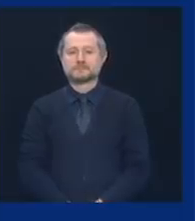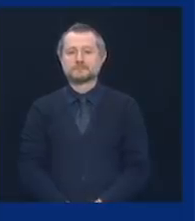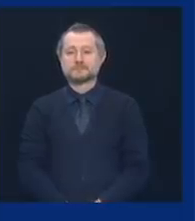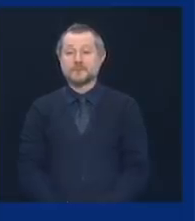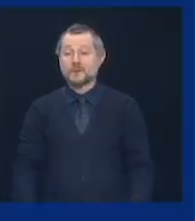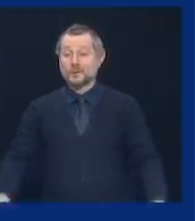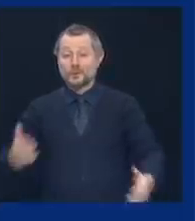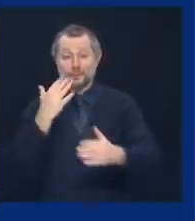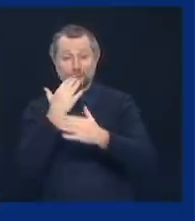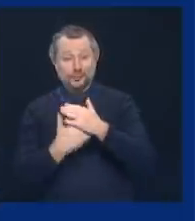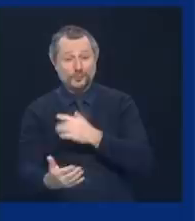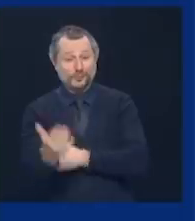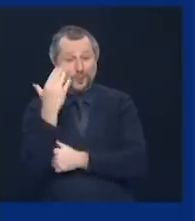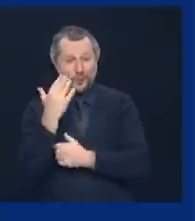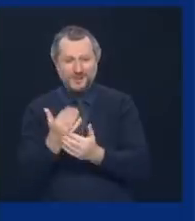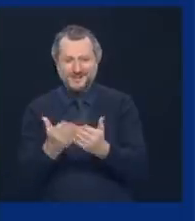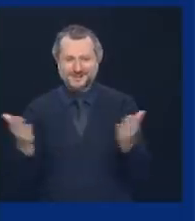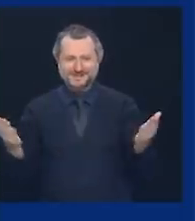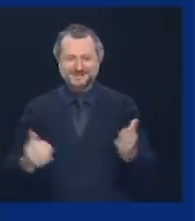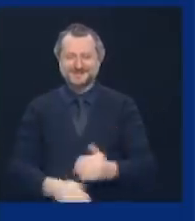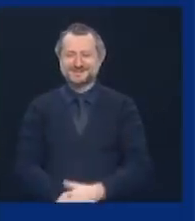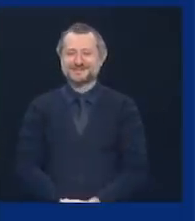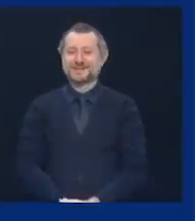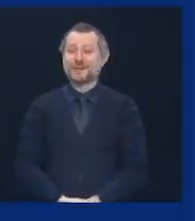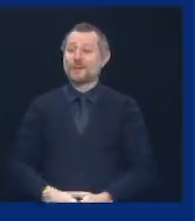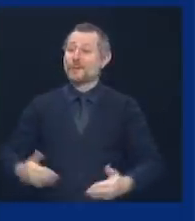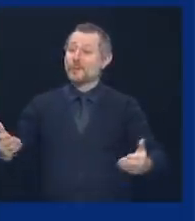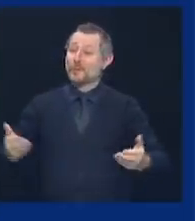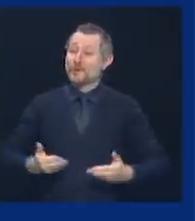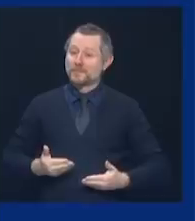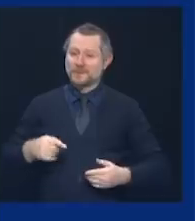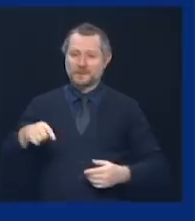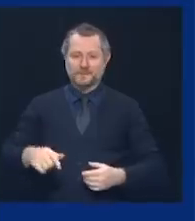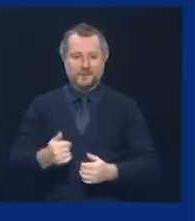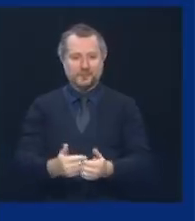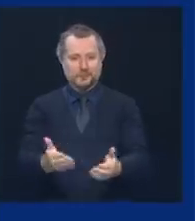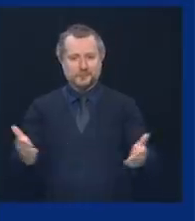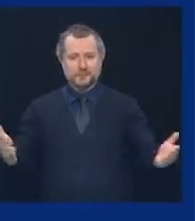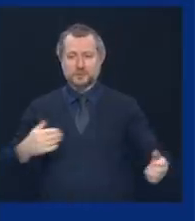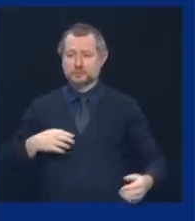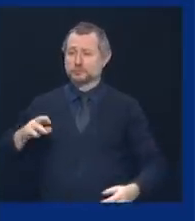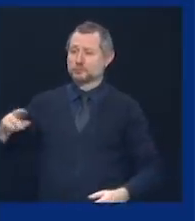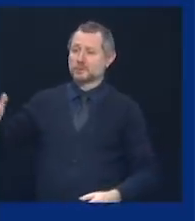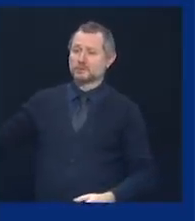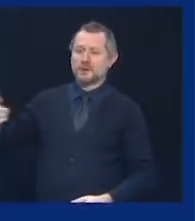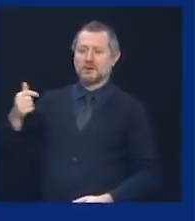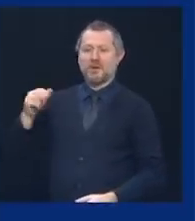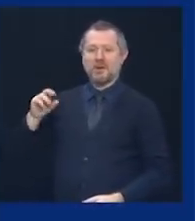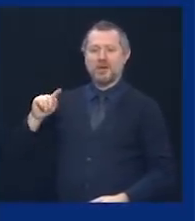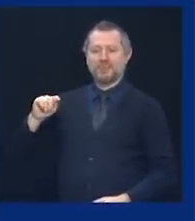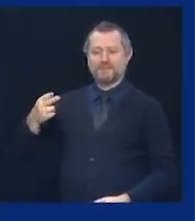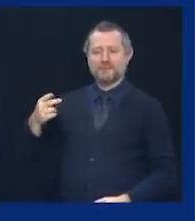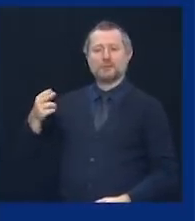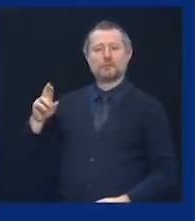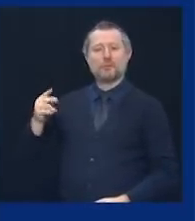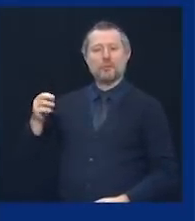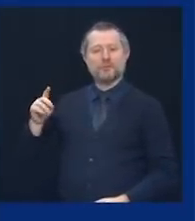Good morning. Welcome, everyone. From my far right, Gareth Rhodes, Chancellor Jim